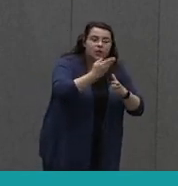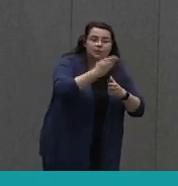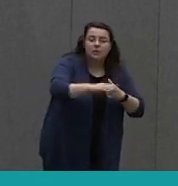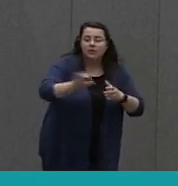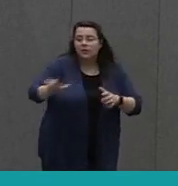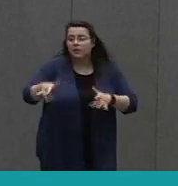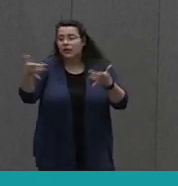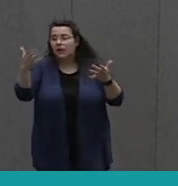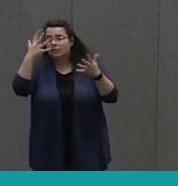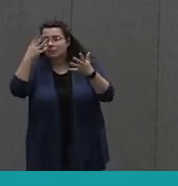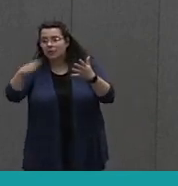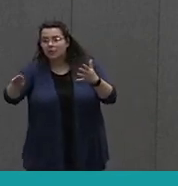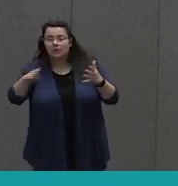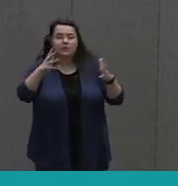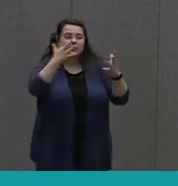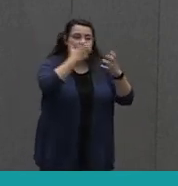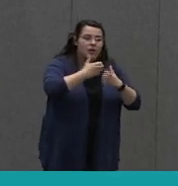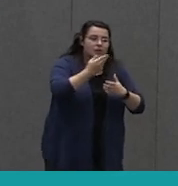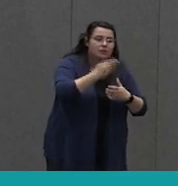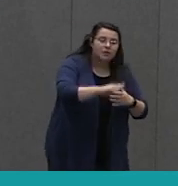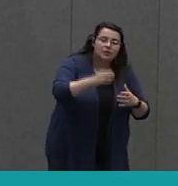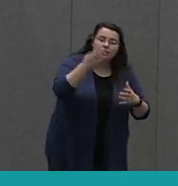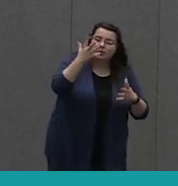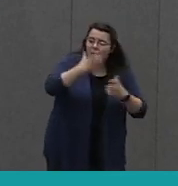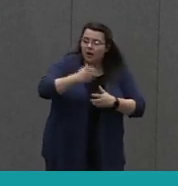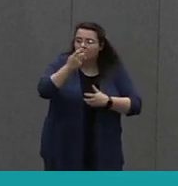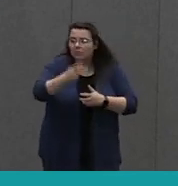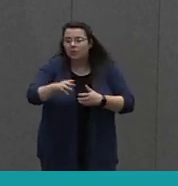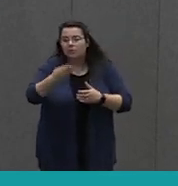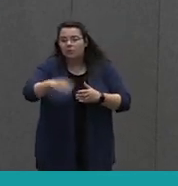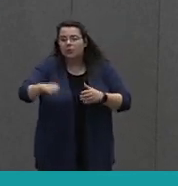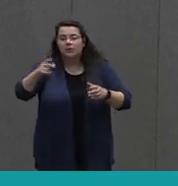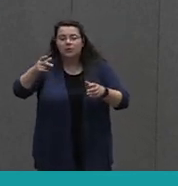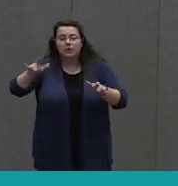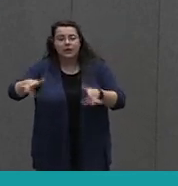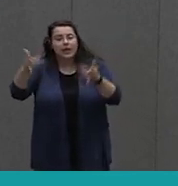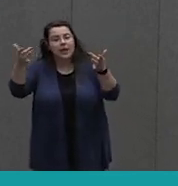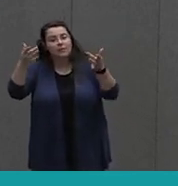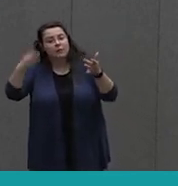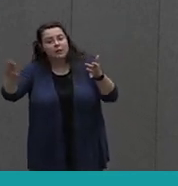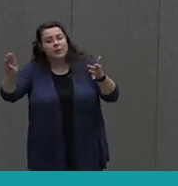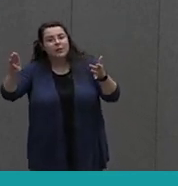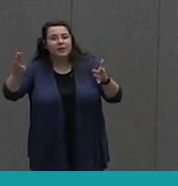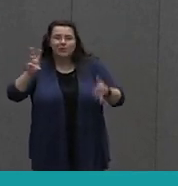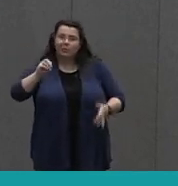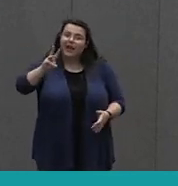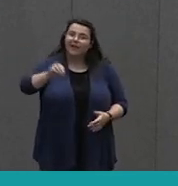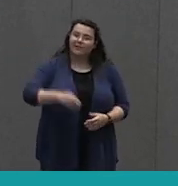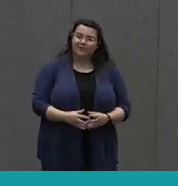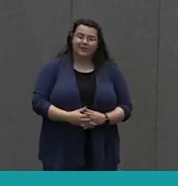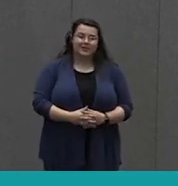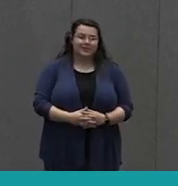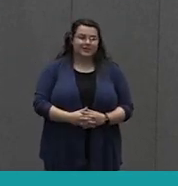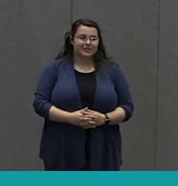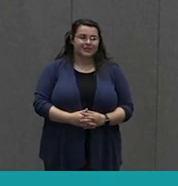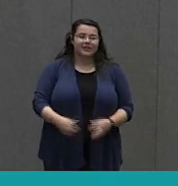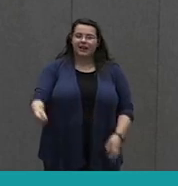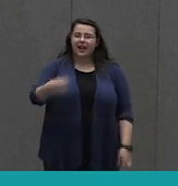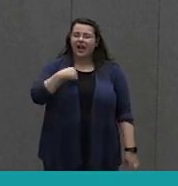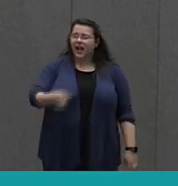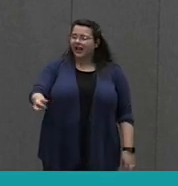as we're talking about community. This book's title is I Stink. It